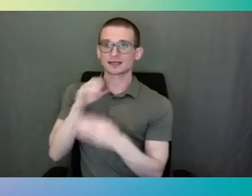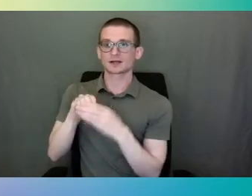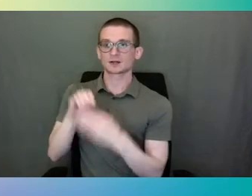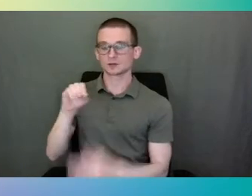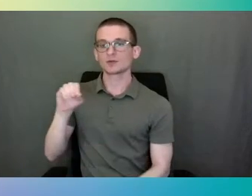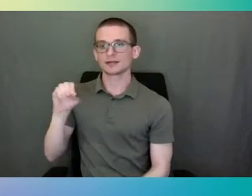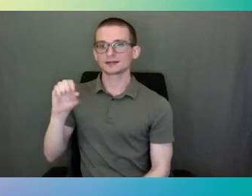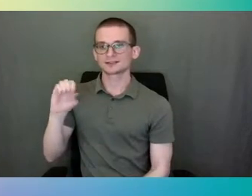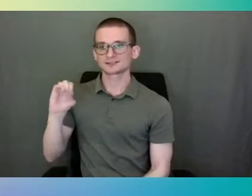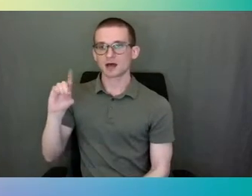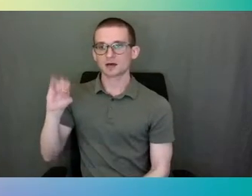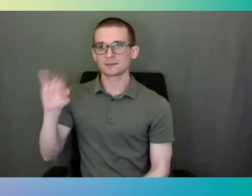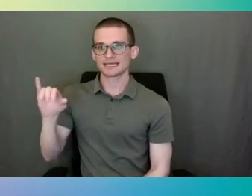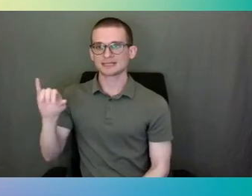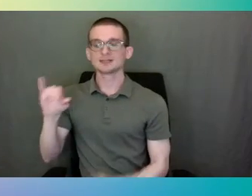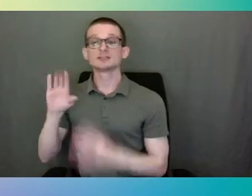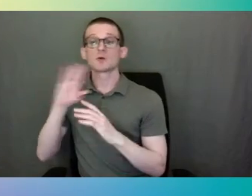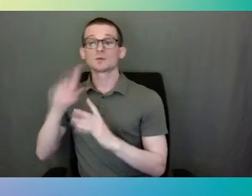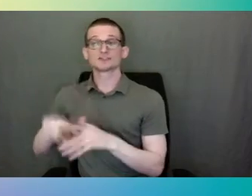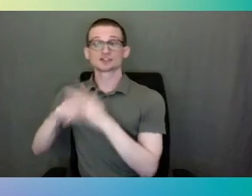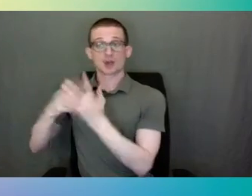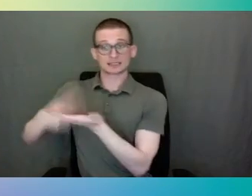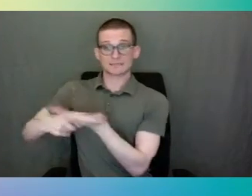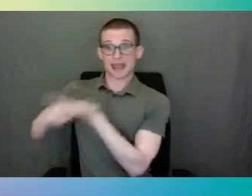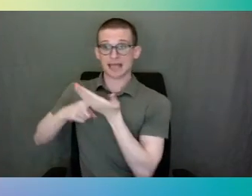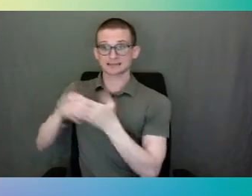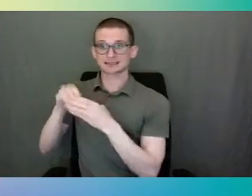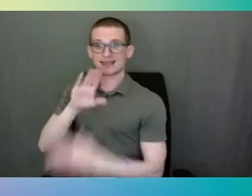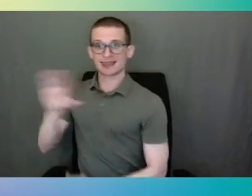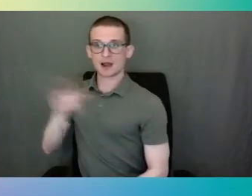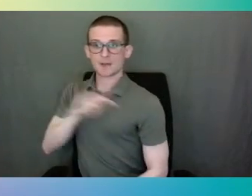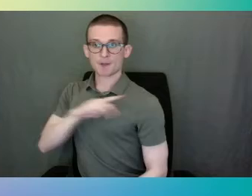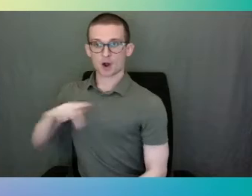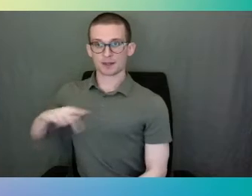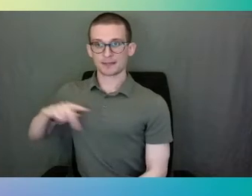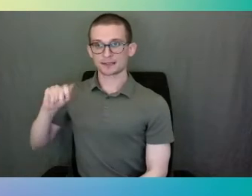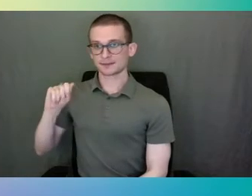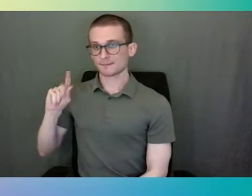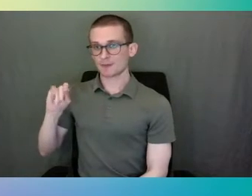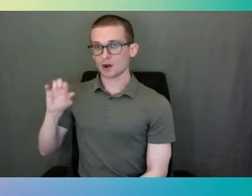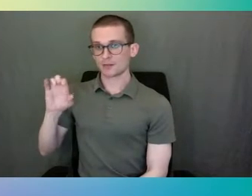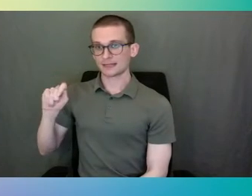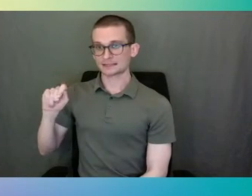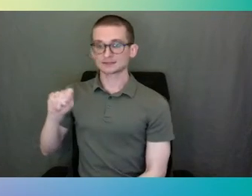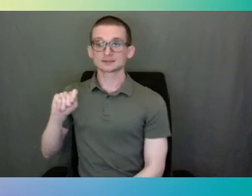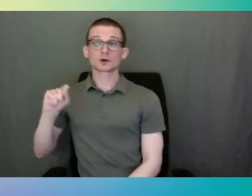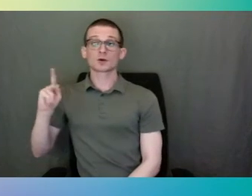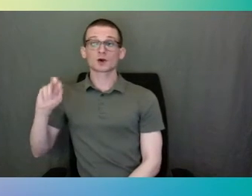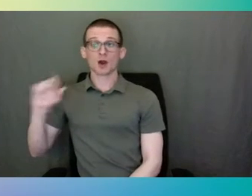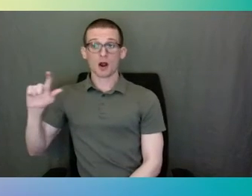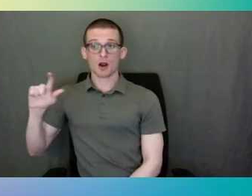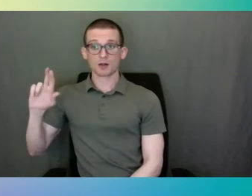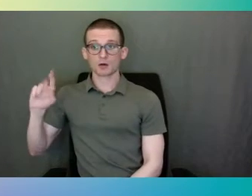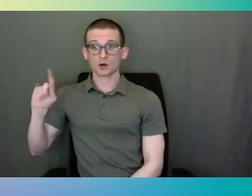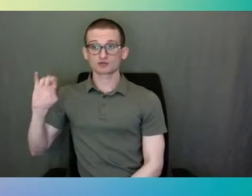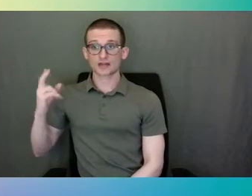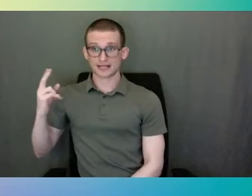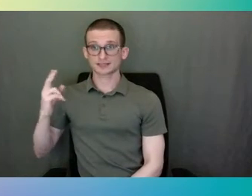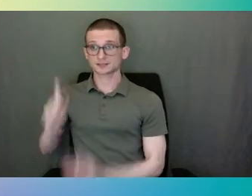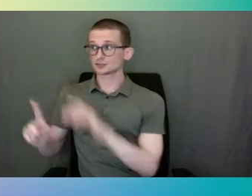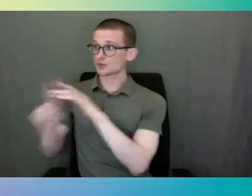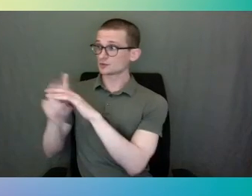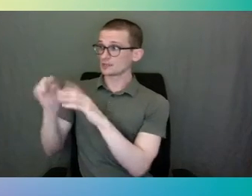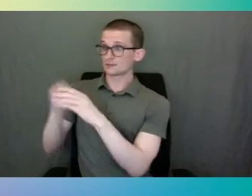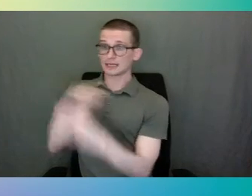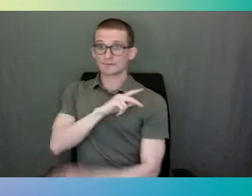Karl Urich, instead of hiding in the background, goes and testifies before the parliament, before 500 lawyers at